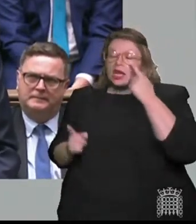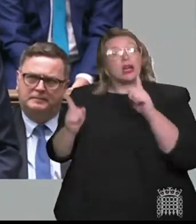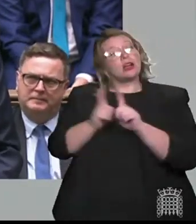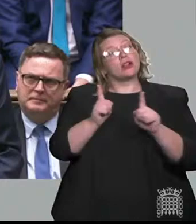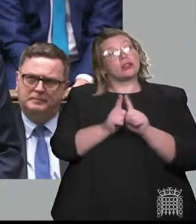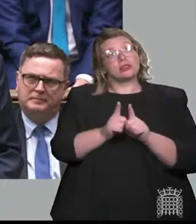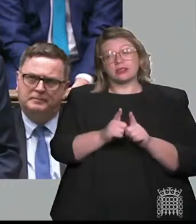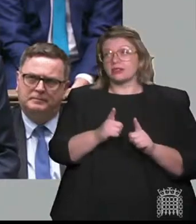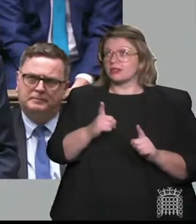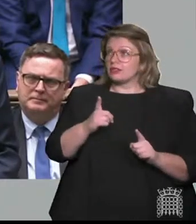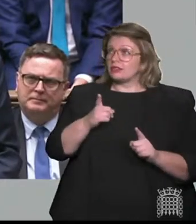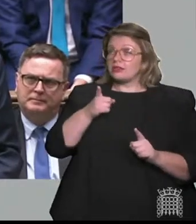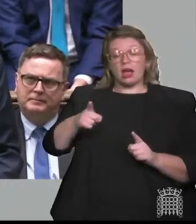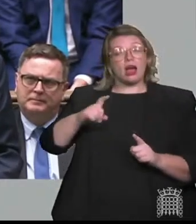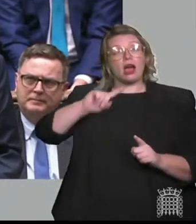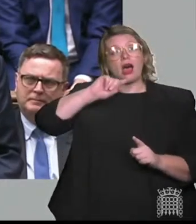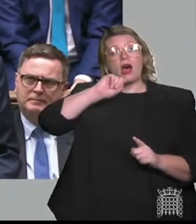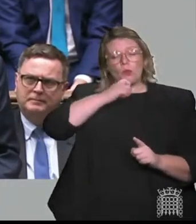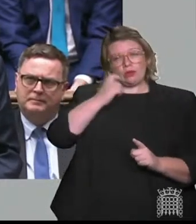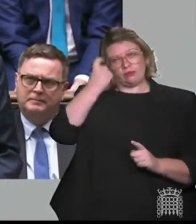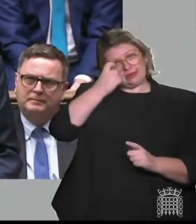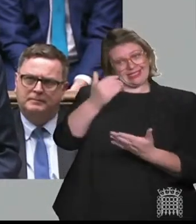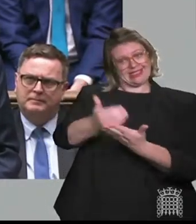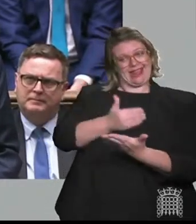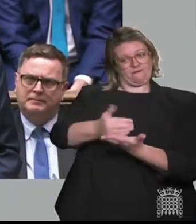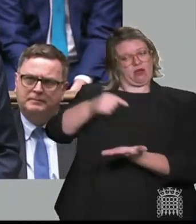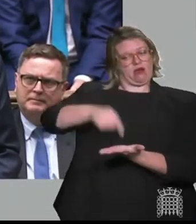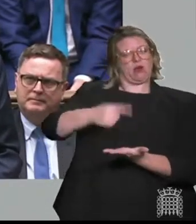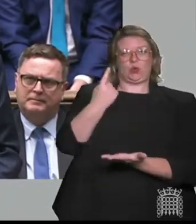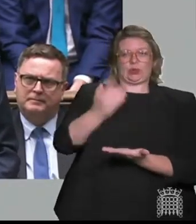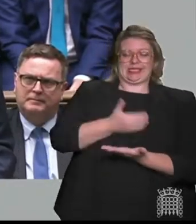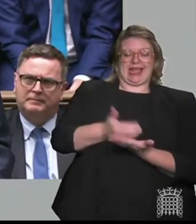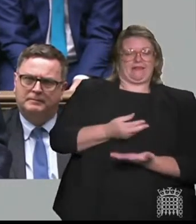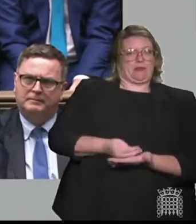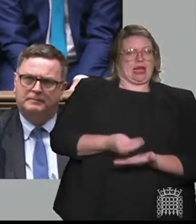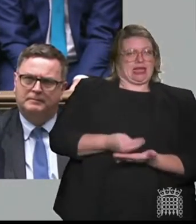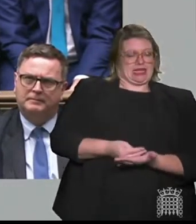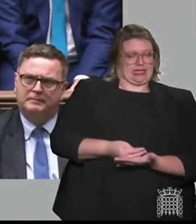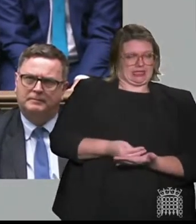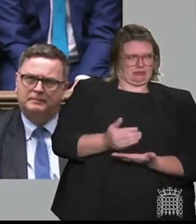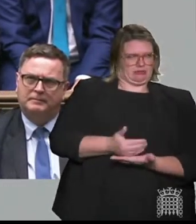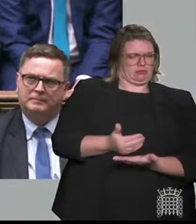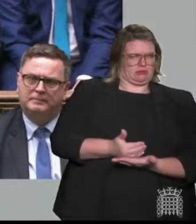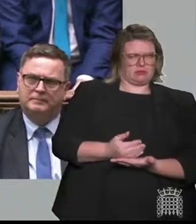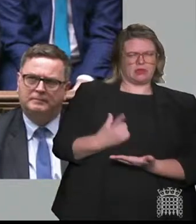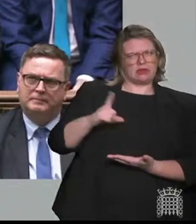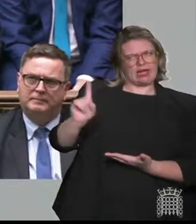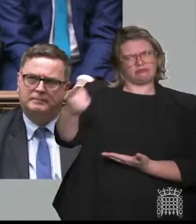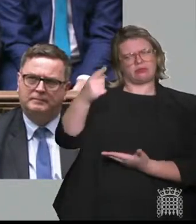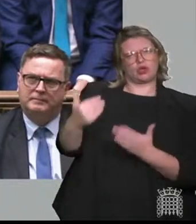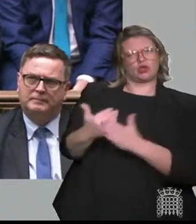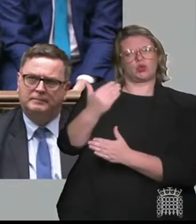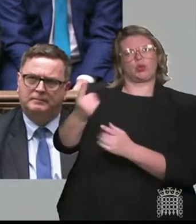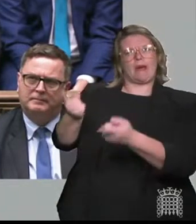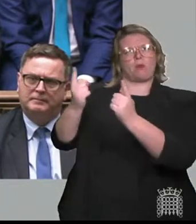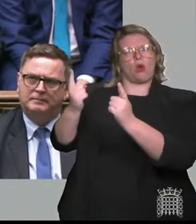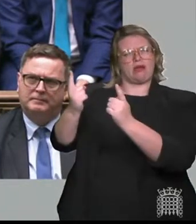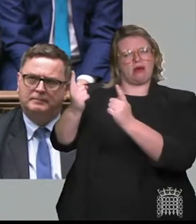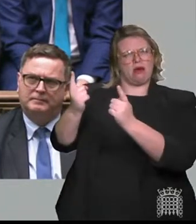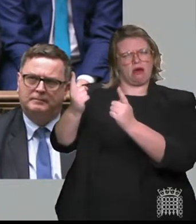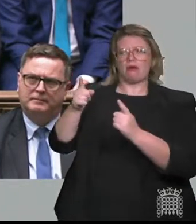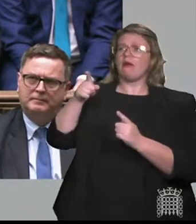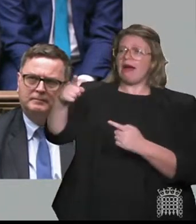on giving savers a legal right to require a new employer to pay pension contributions into